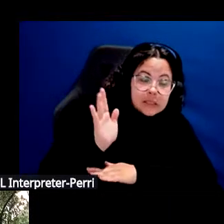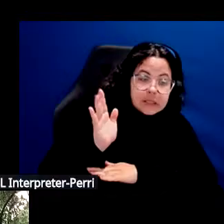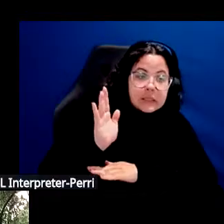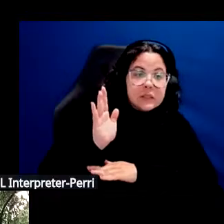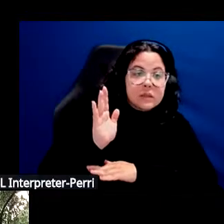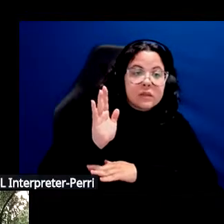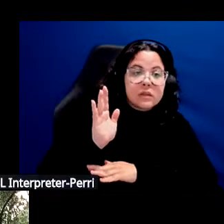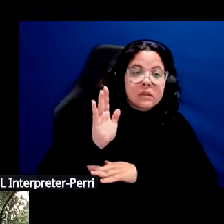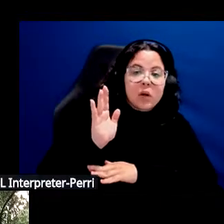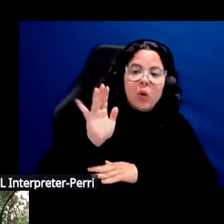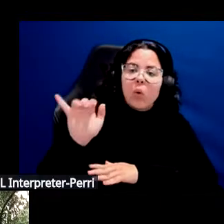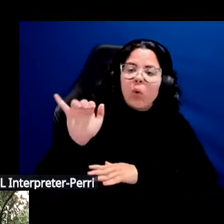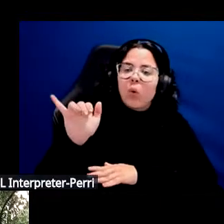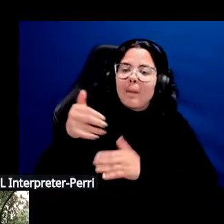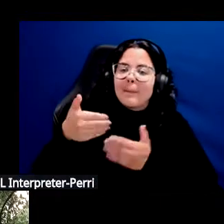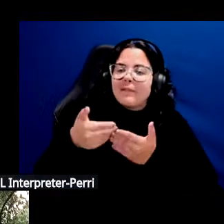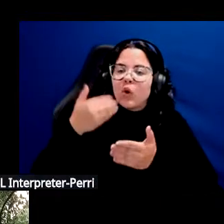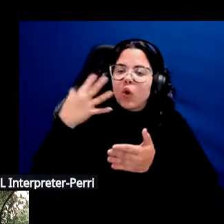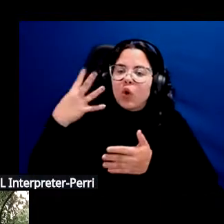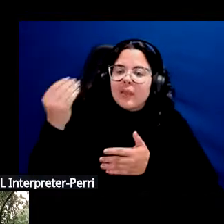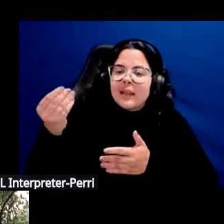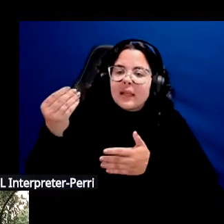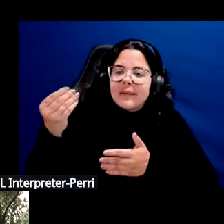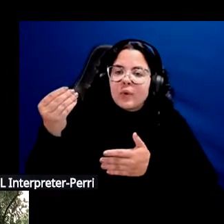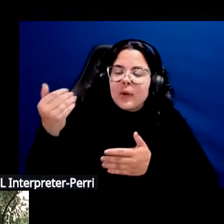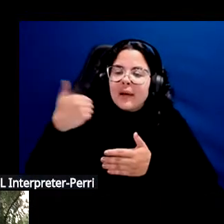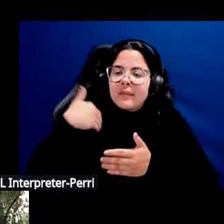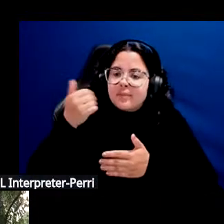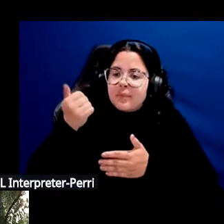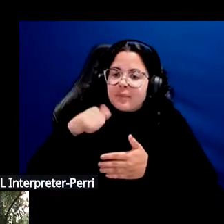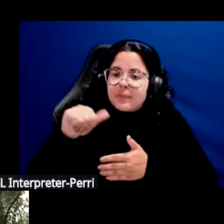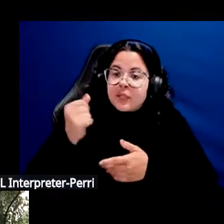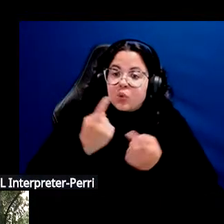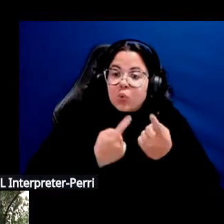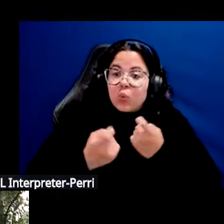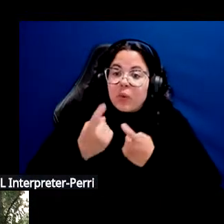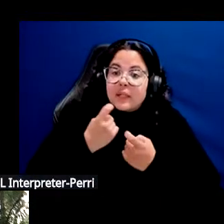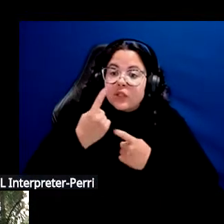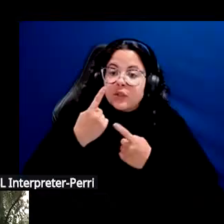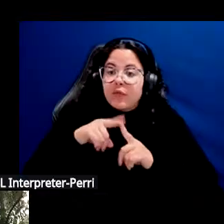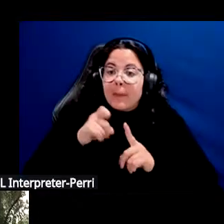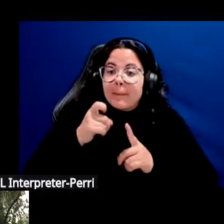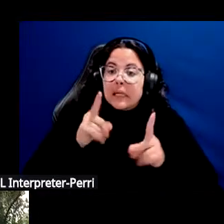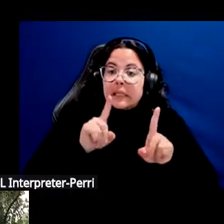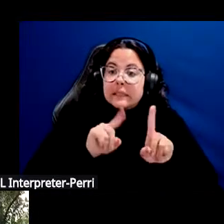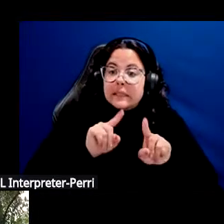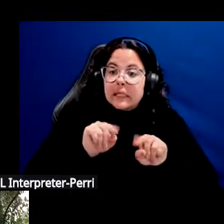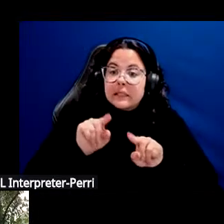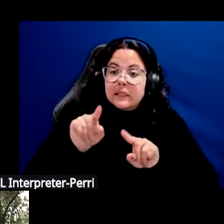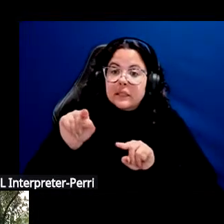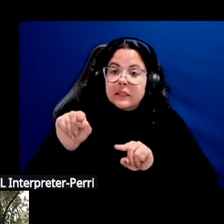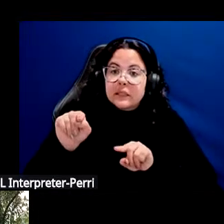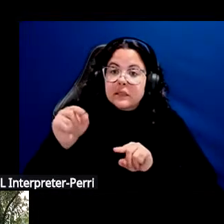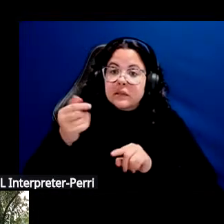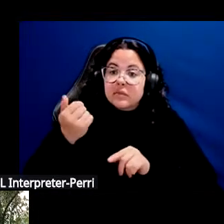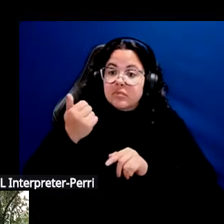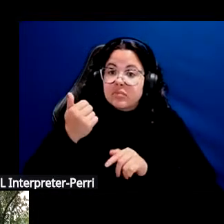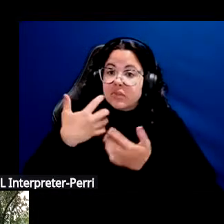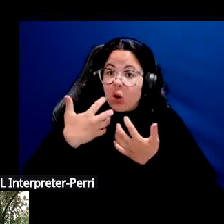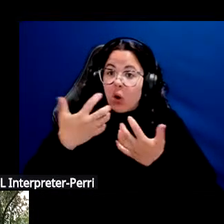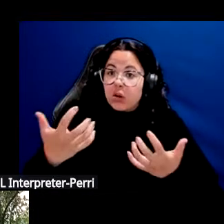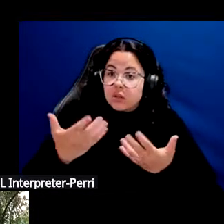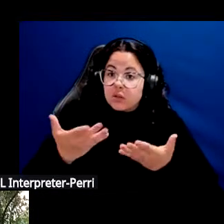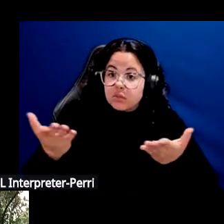Oh, before you leave, do we have any questions from the attendees? Anyone in the audience have